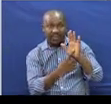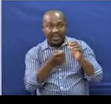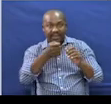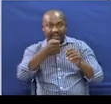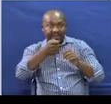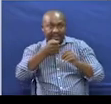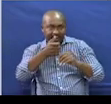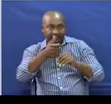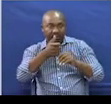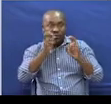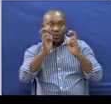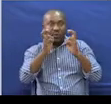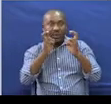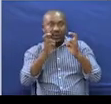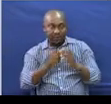subtopics.